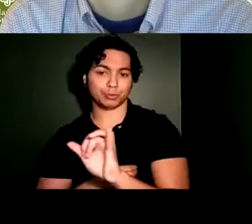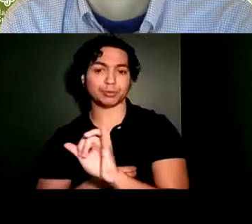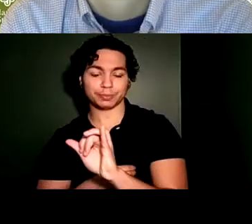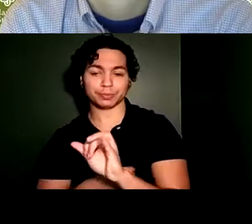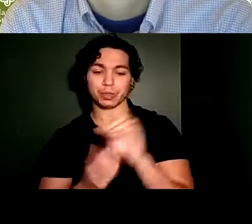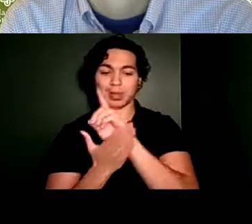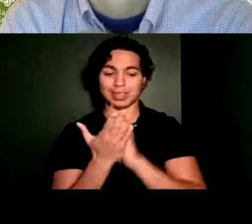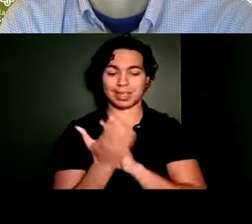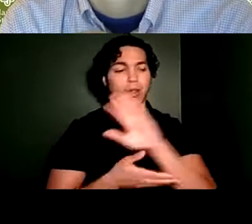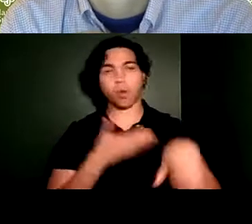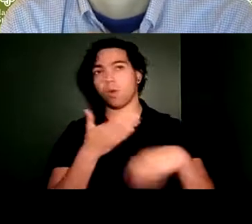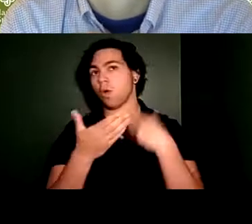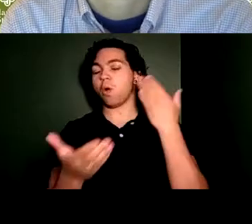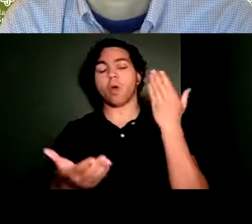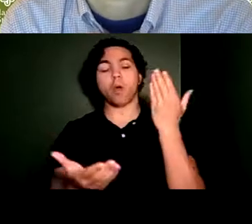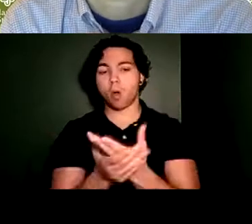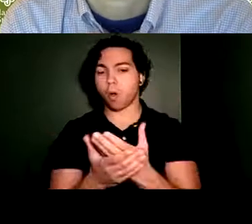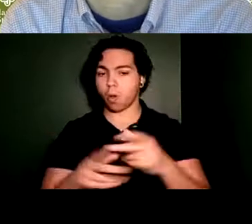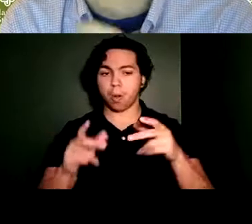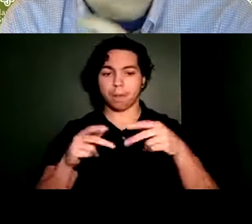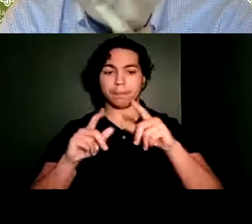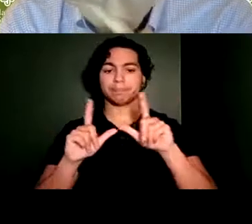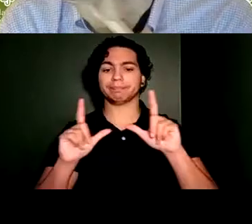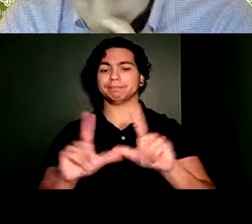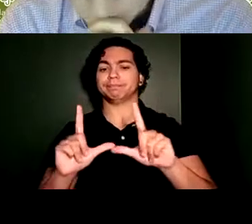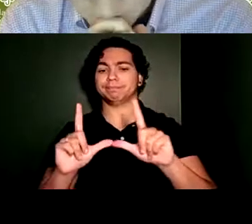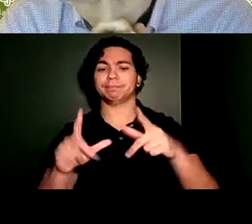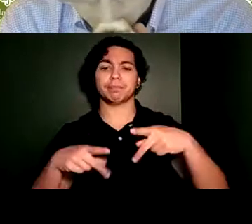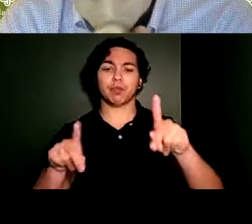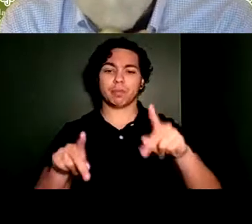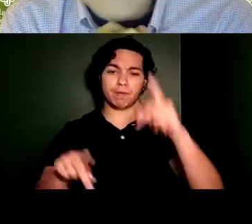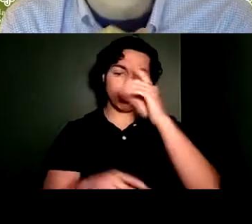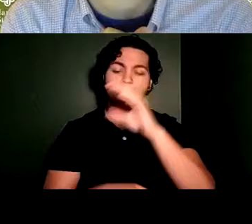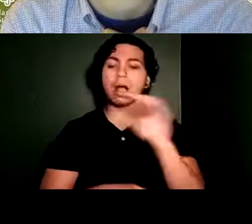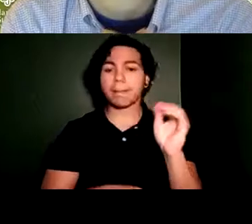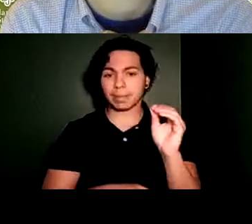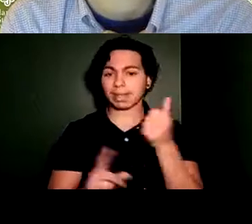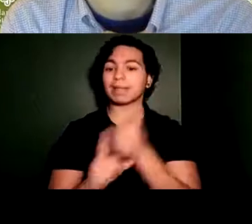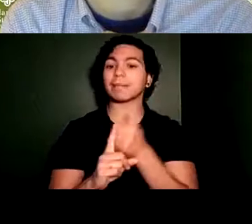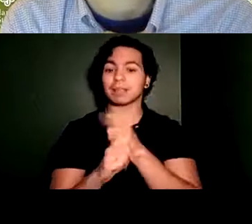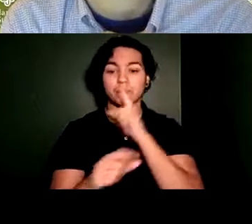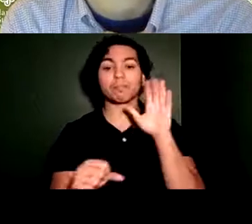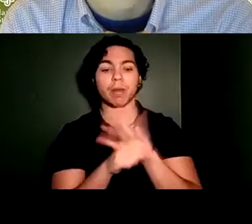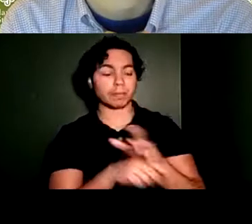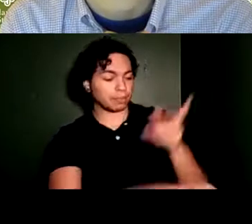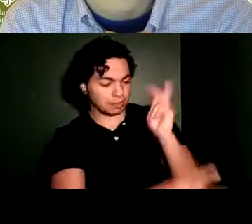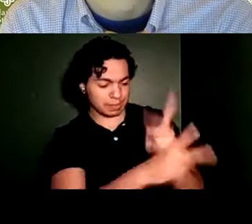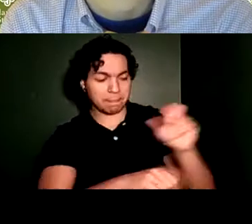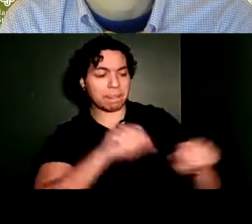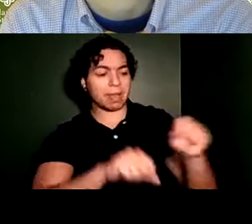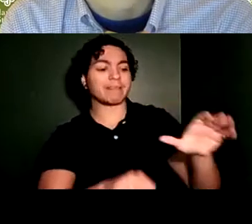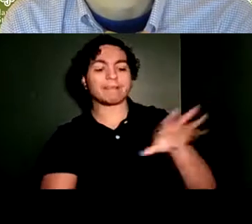designed a whole permit for a company that promised to keep bikes in Seattle, and that was